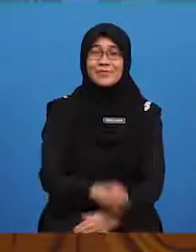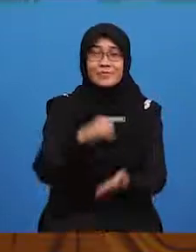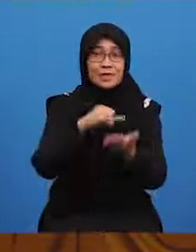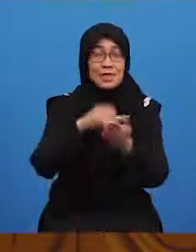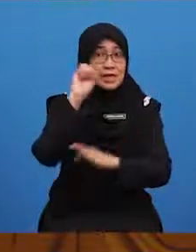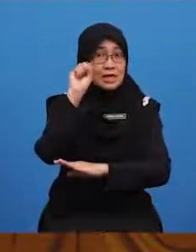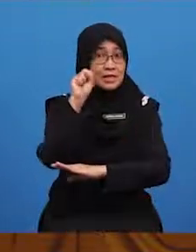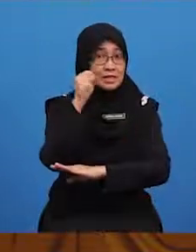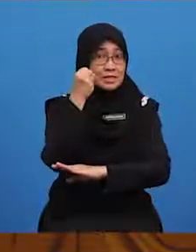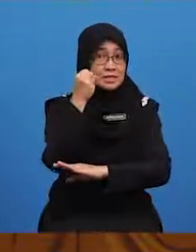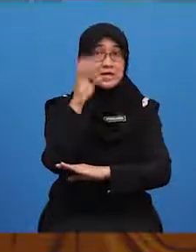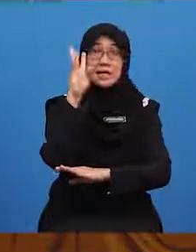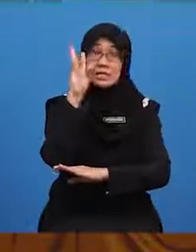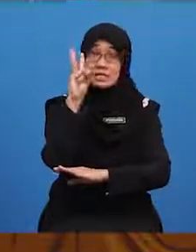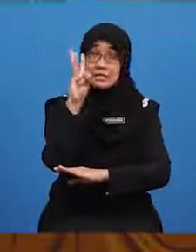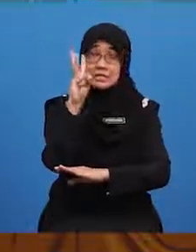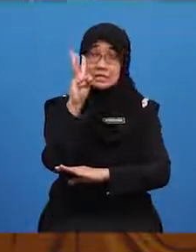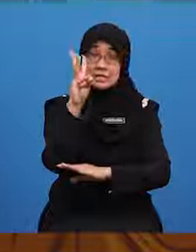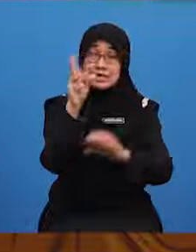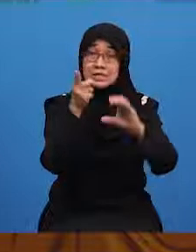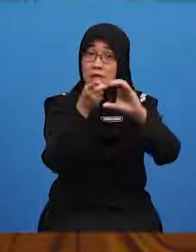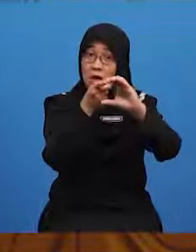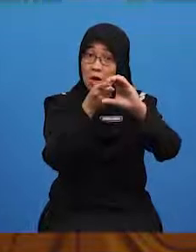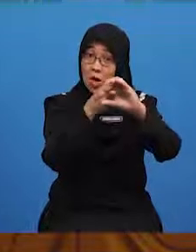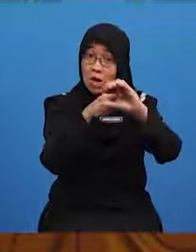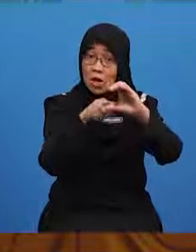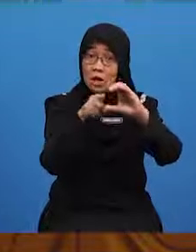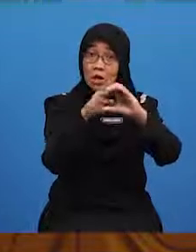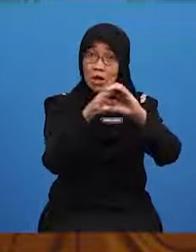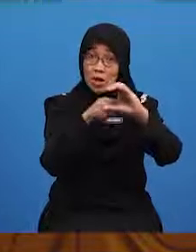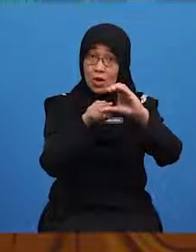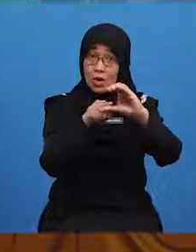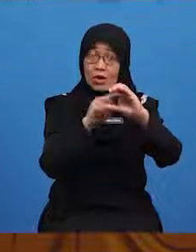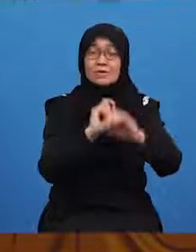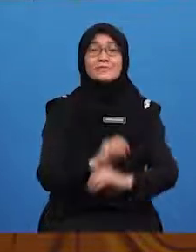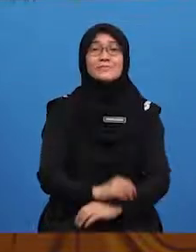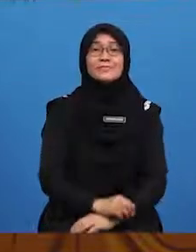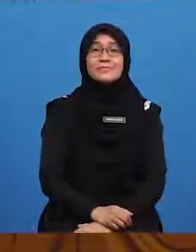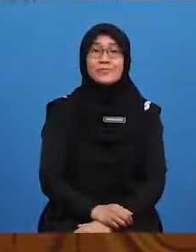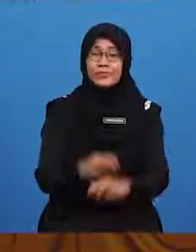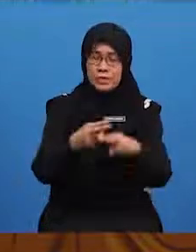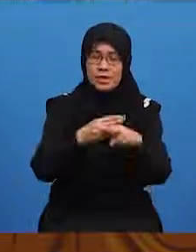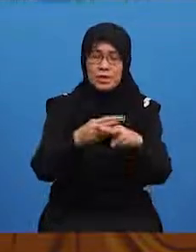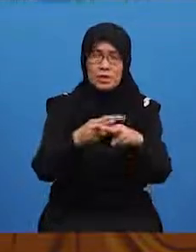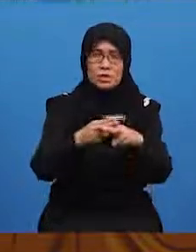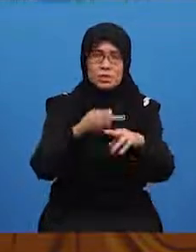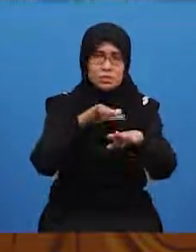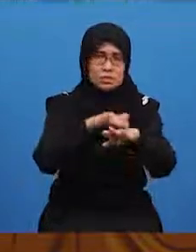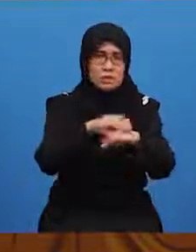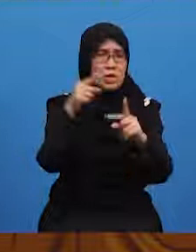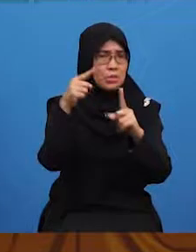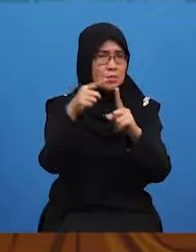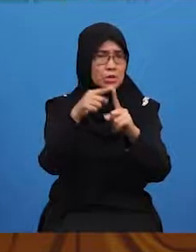Correct, Yellow. You've got it right. It's 6 o'clock. It's 6